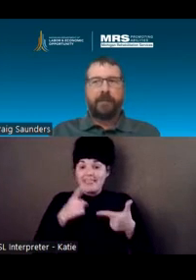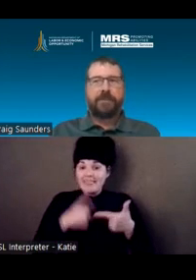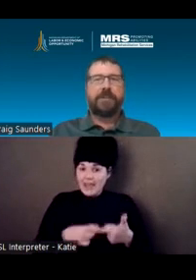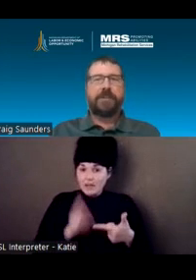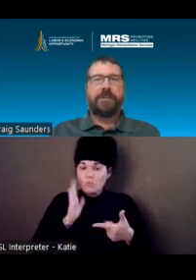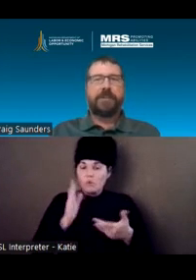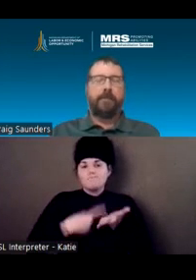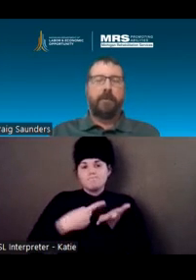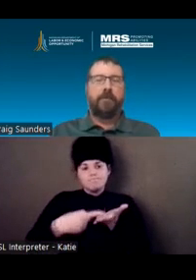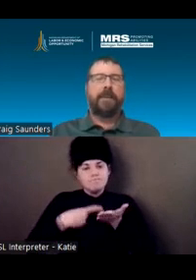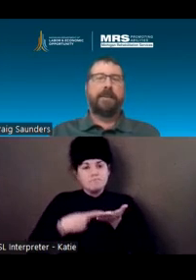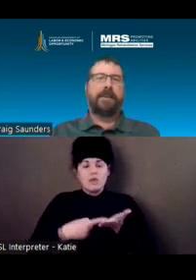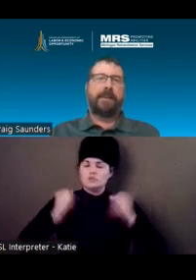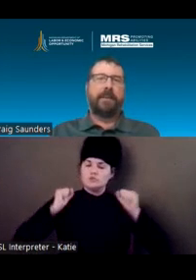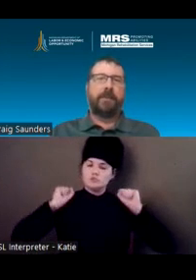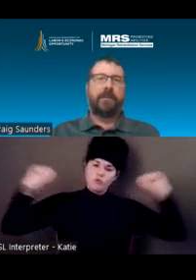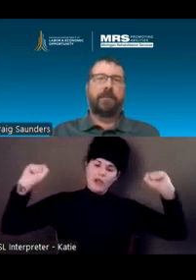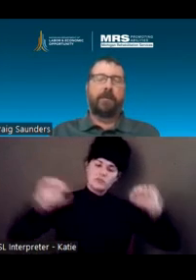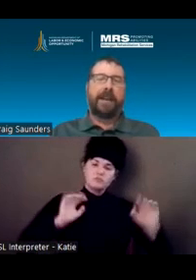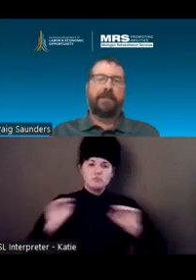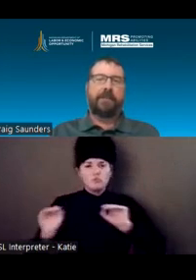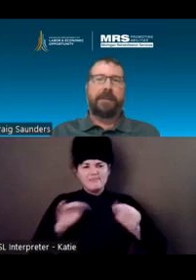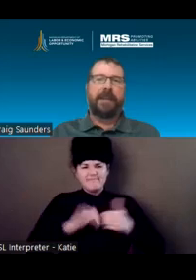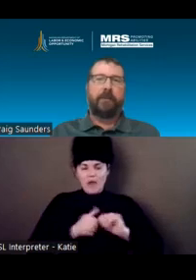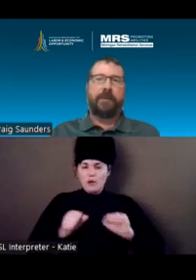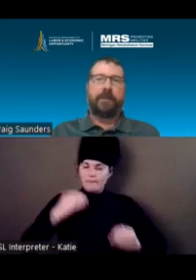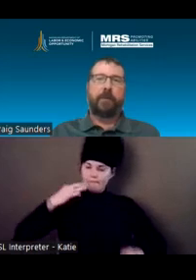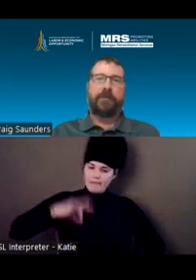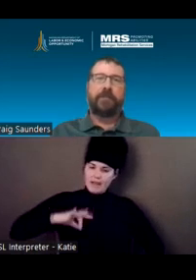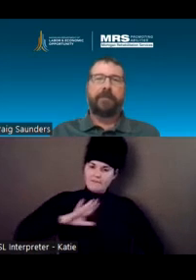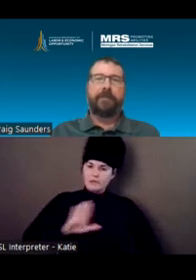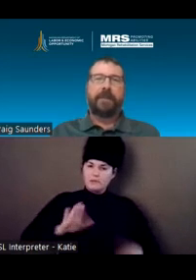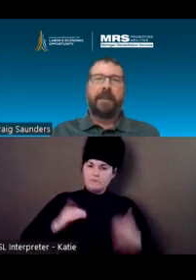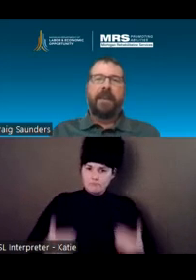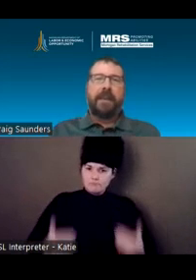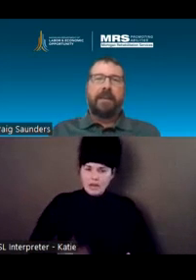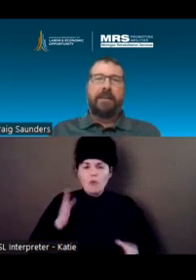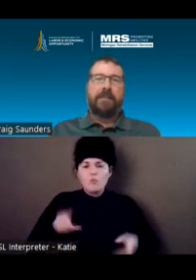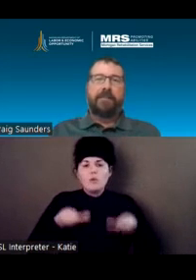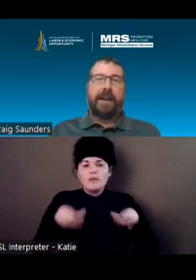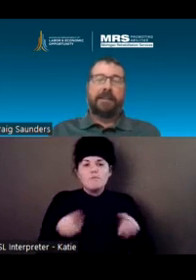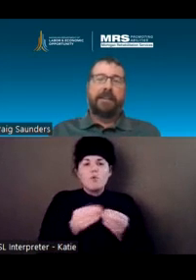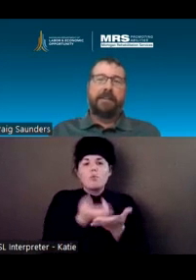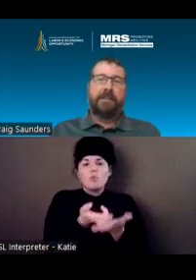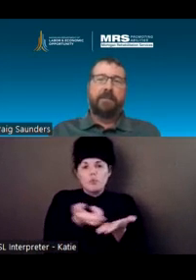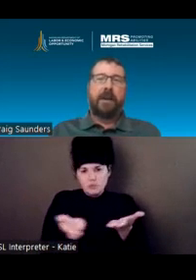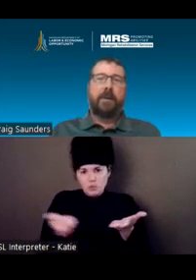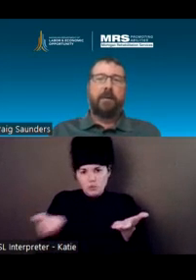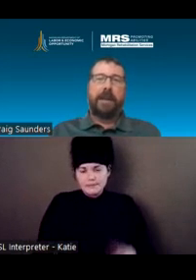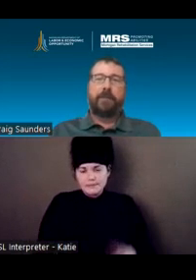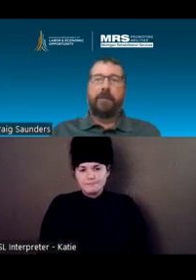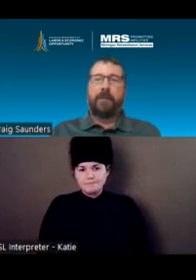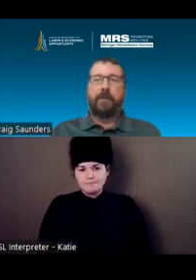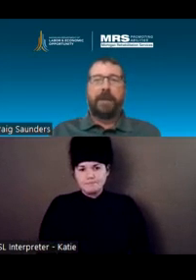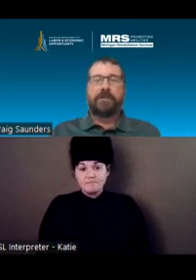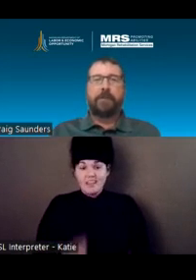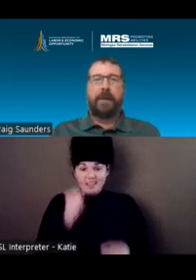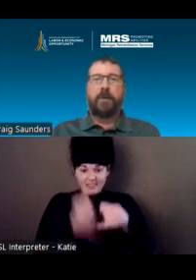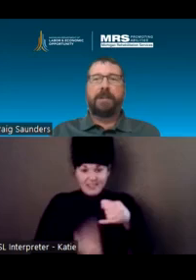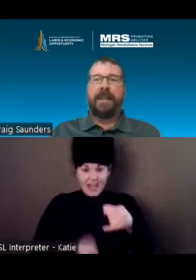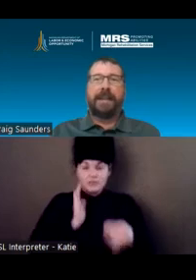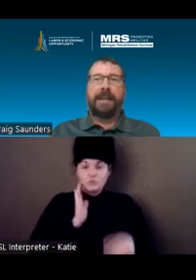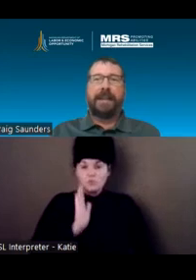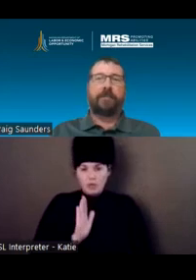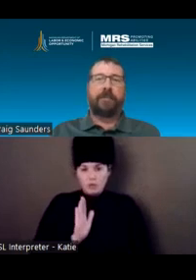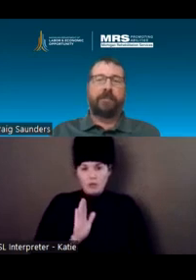of stretching and movement, as well as provide some related resources. Finally, we will end with some information